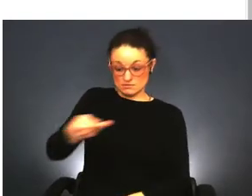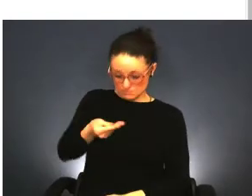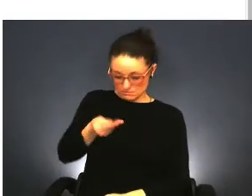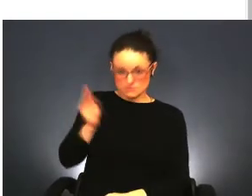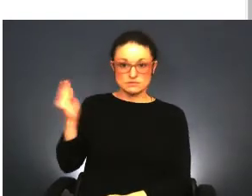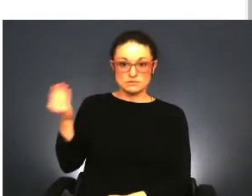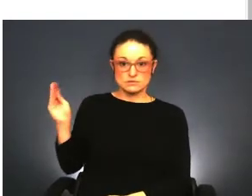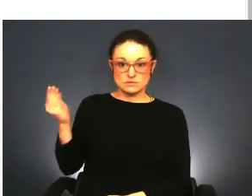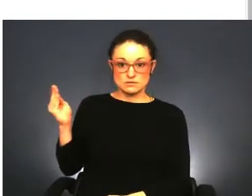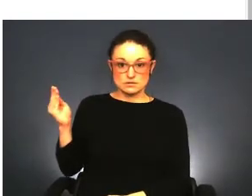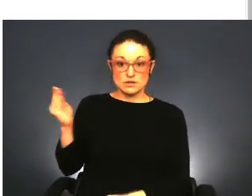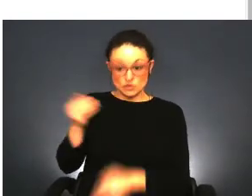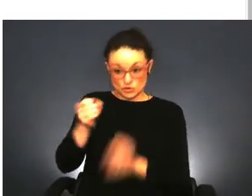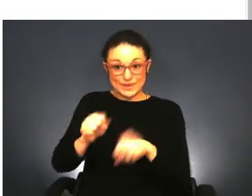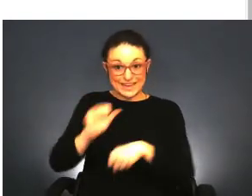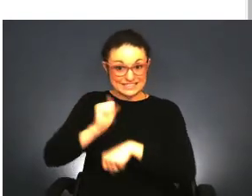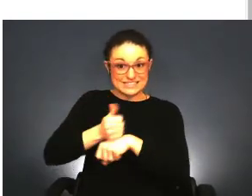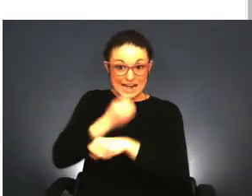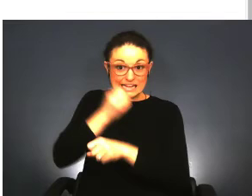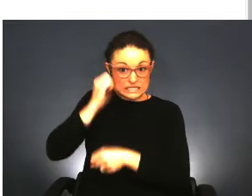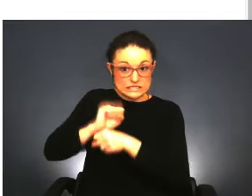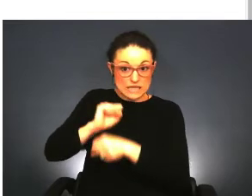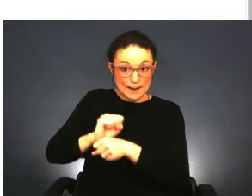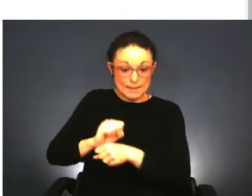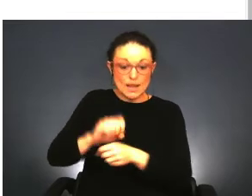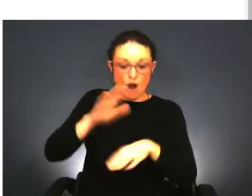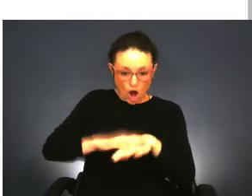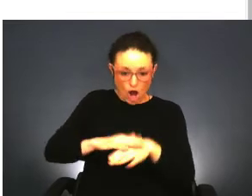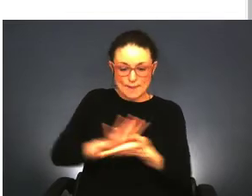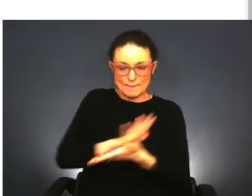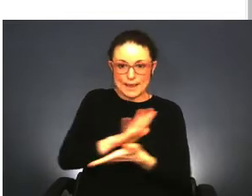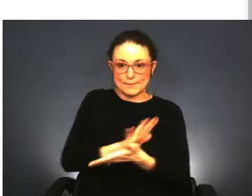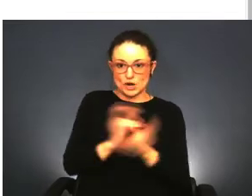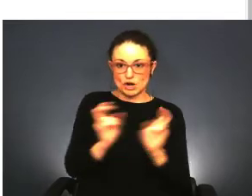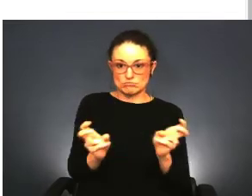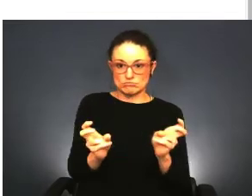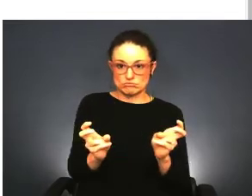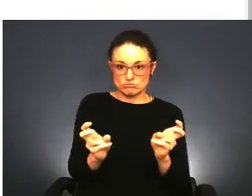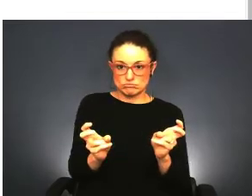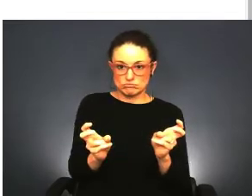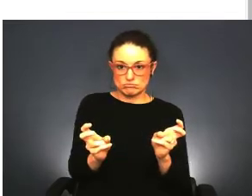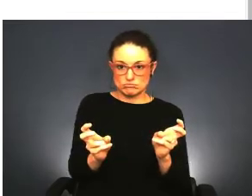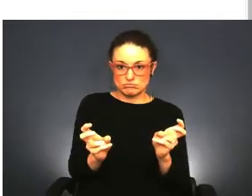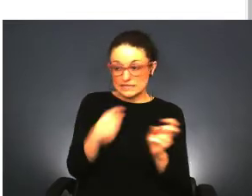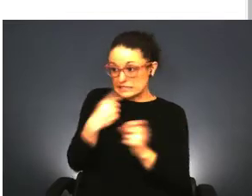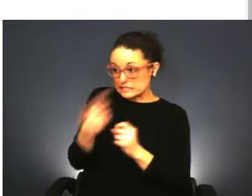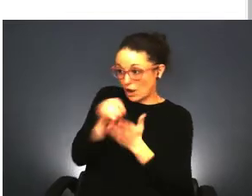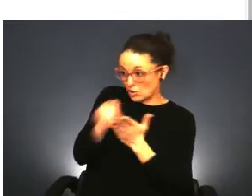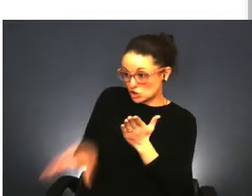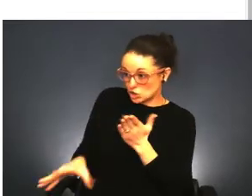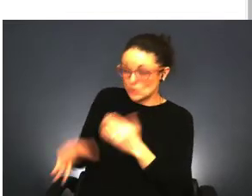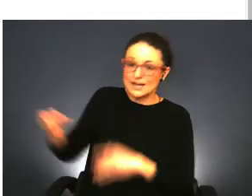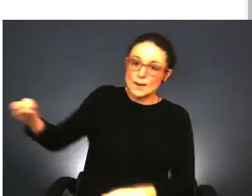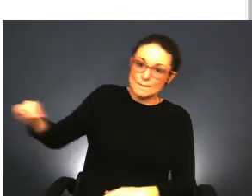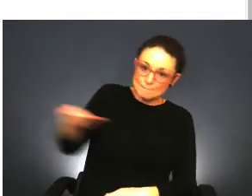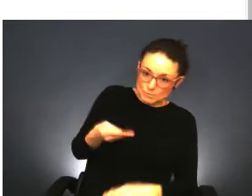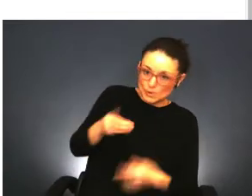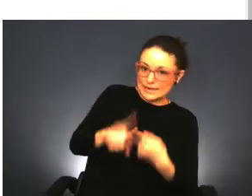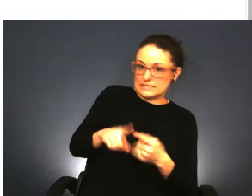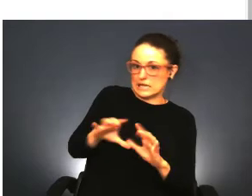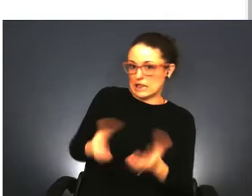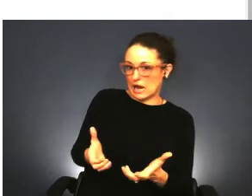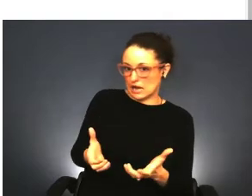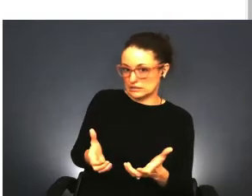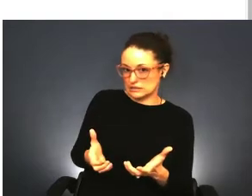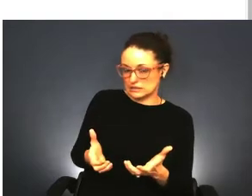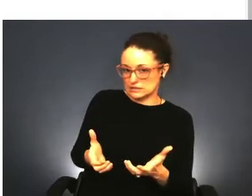and say to your students by selecting on paper, I want you to bring it to class with you. That's an on paper submission. And